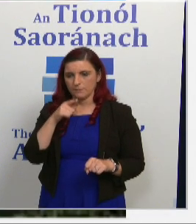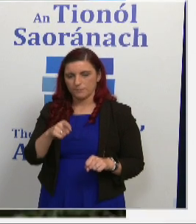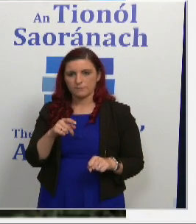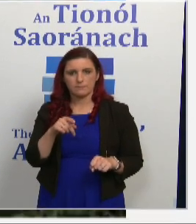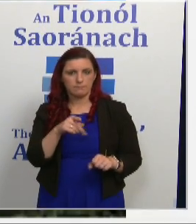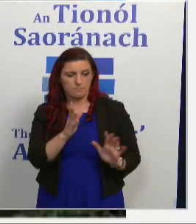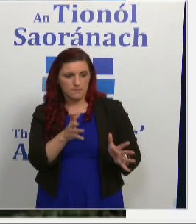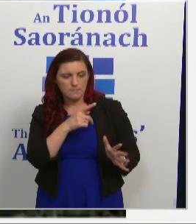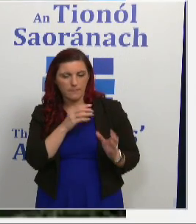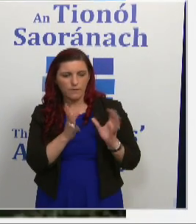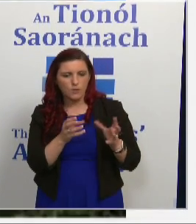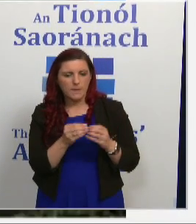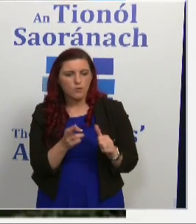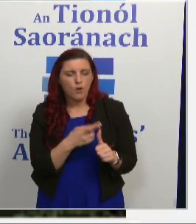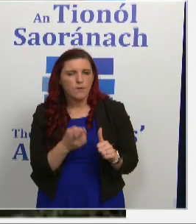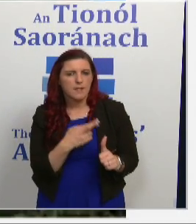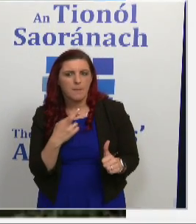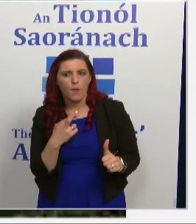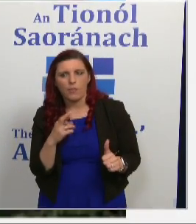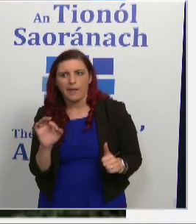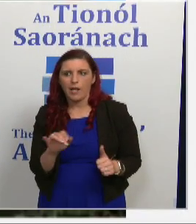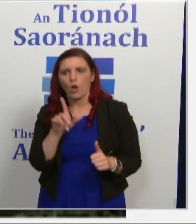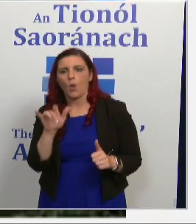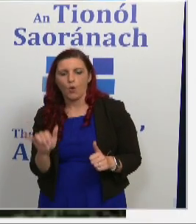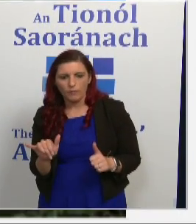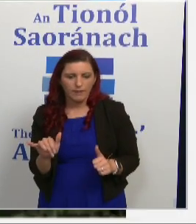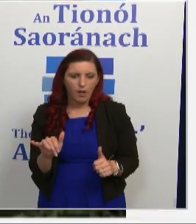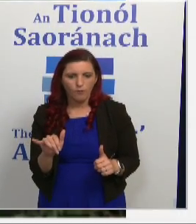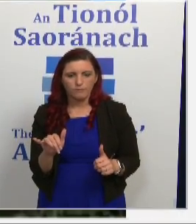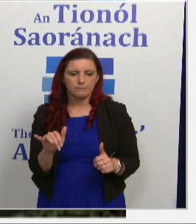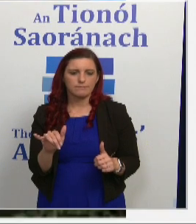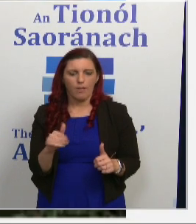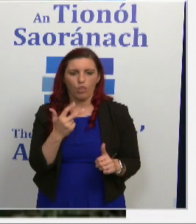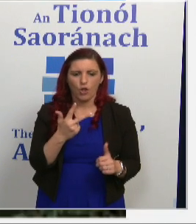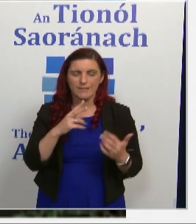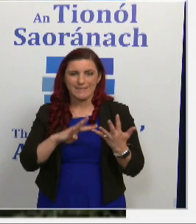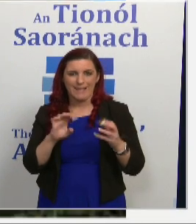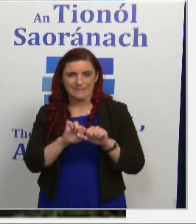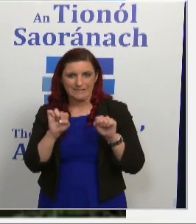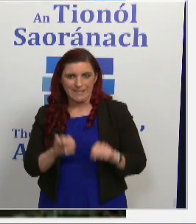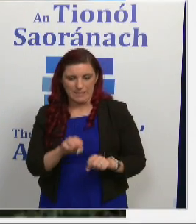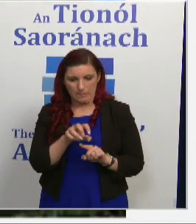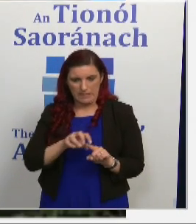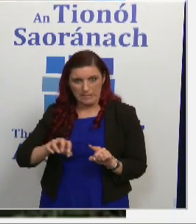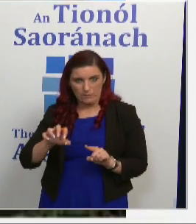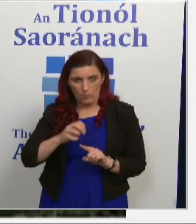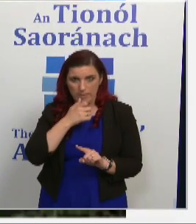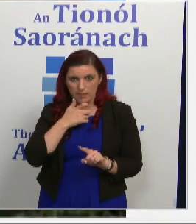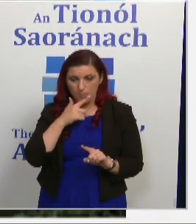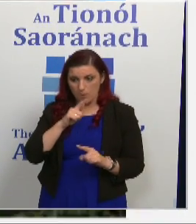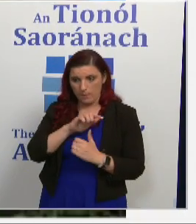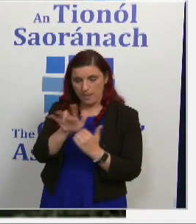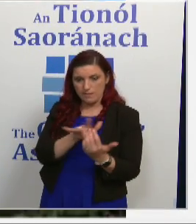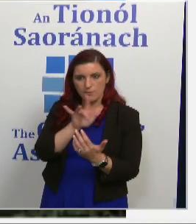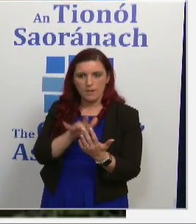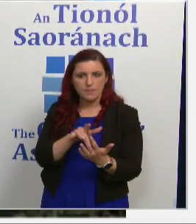point about the sort of the inglory of being 38 out of 39 systems, that centralisation is something we're going to